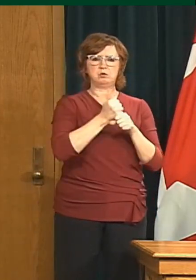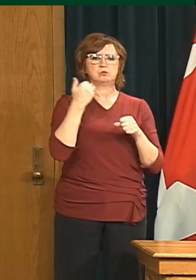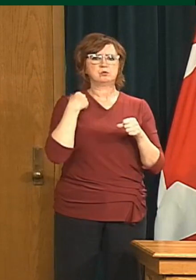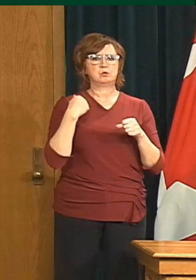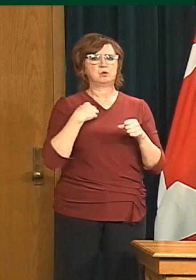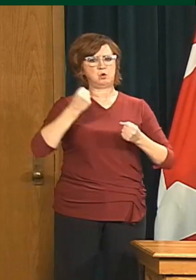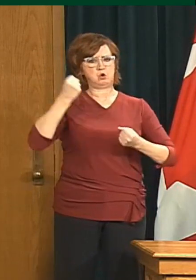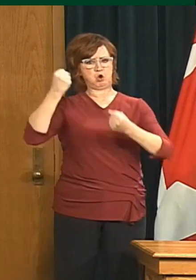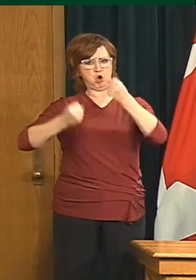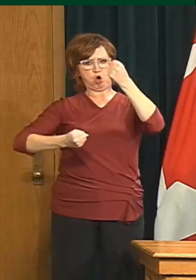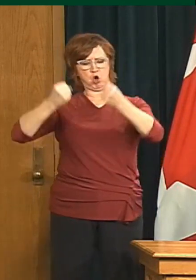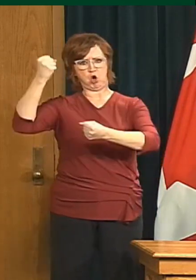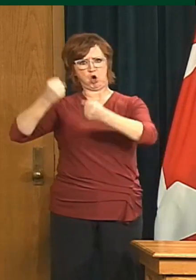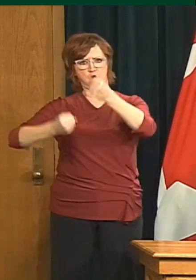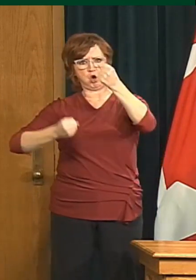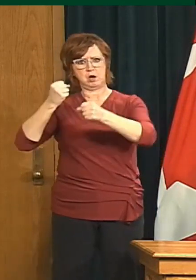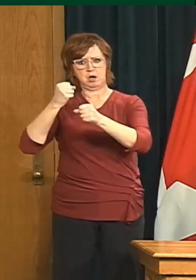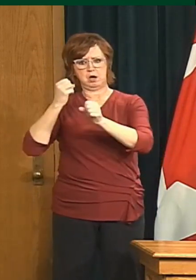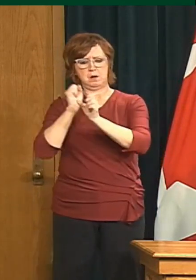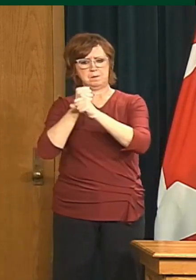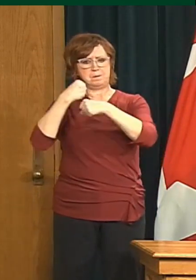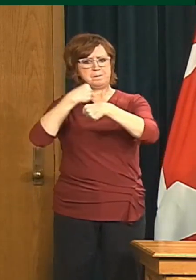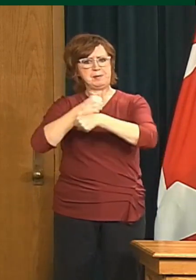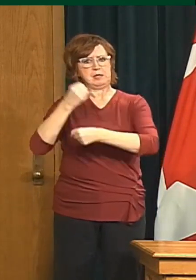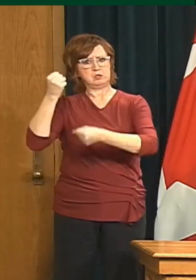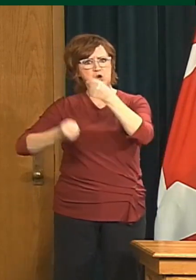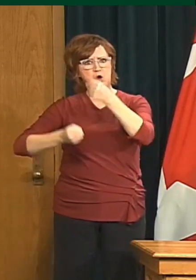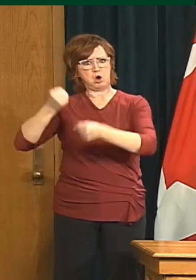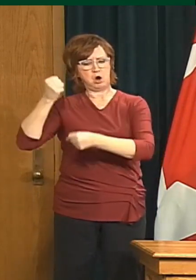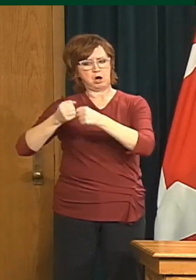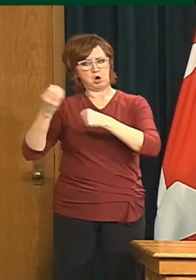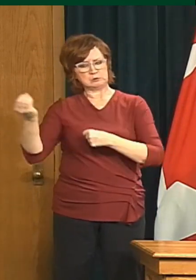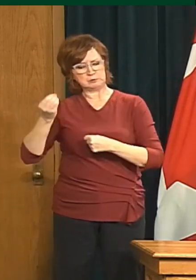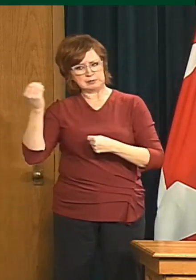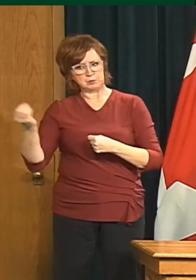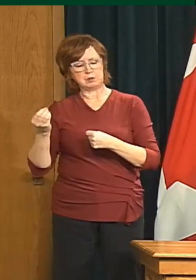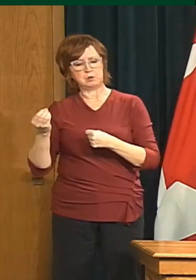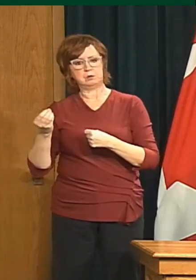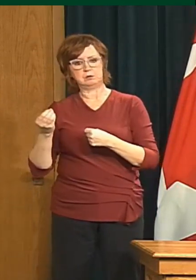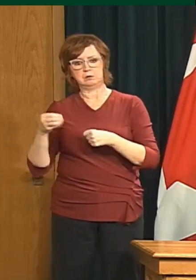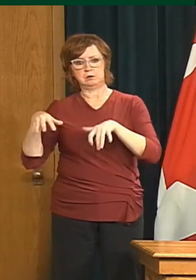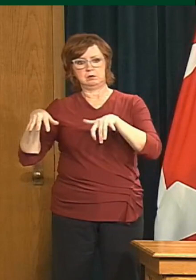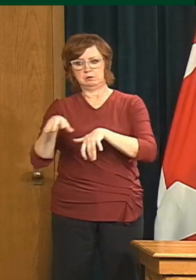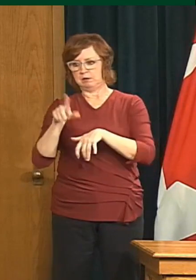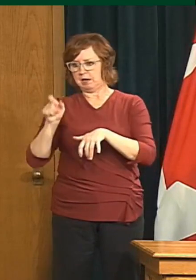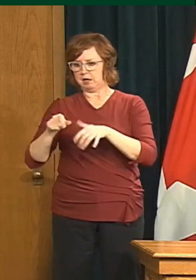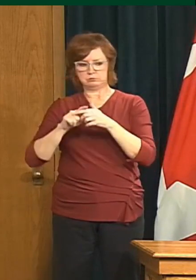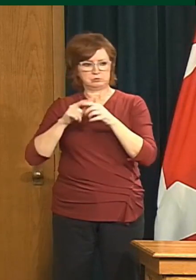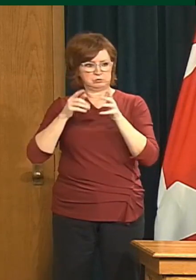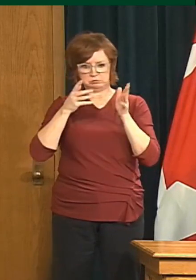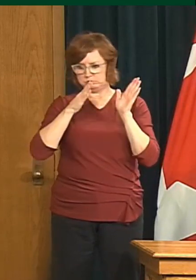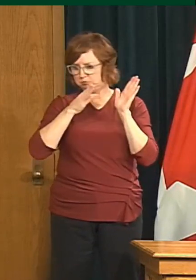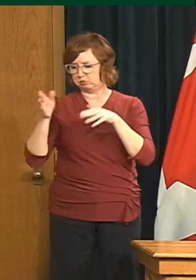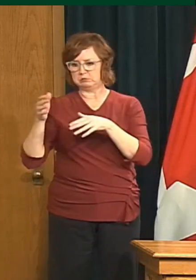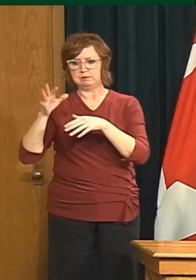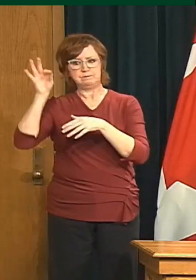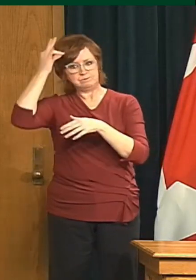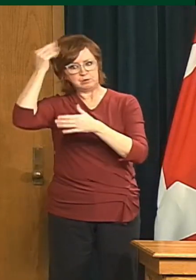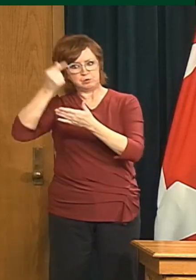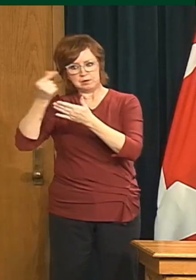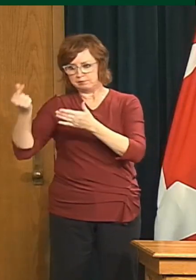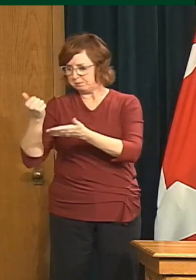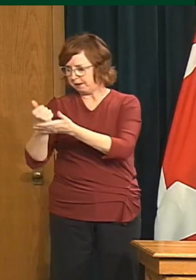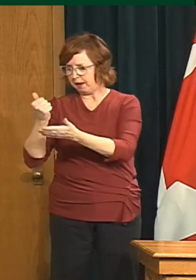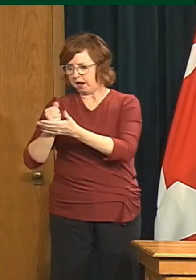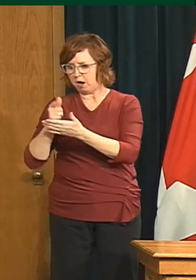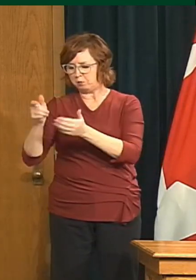have a serious liquidity issue in the oil and gas sector here in Saskatchewan and in other areas of the nation. And there are levers that